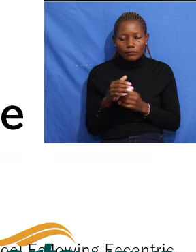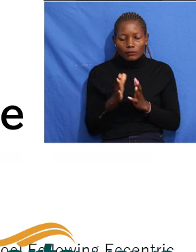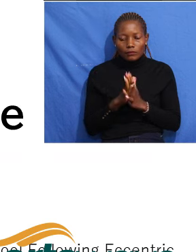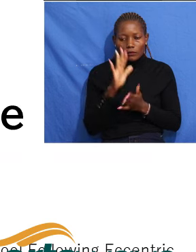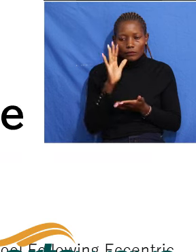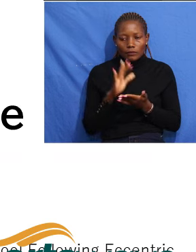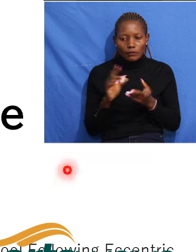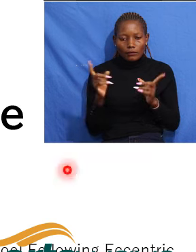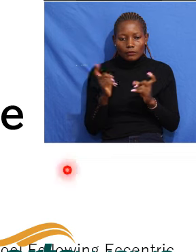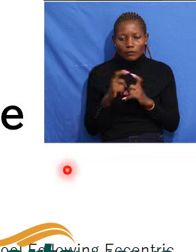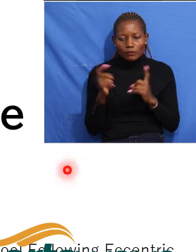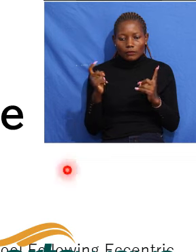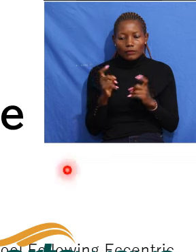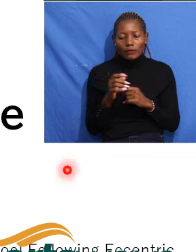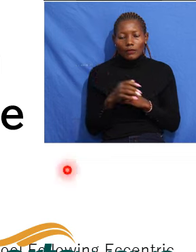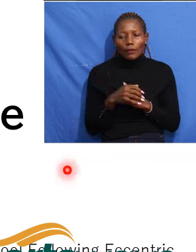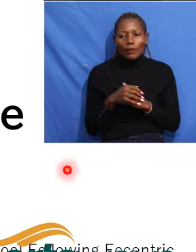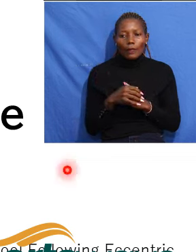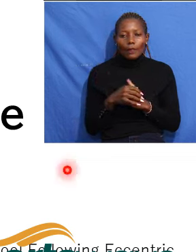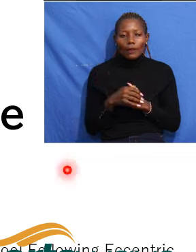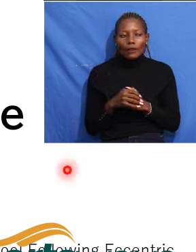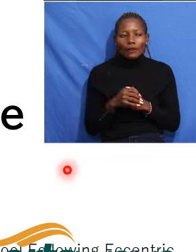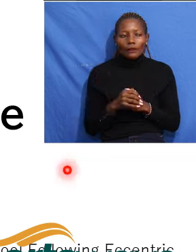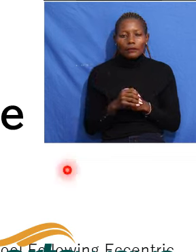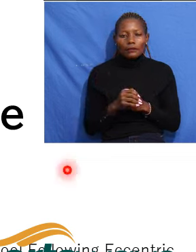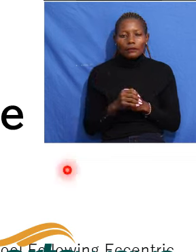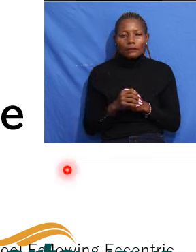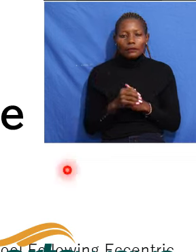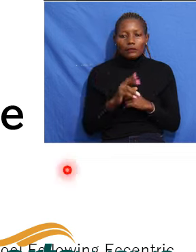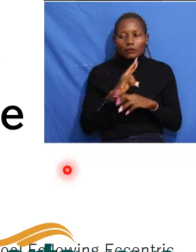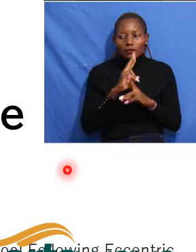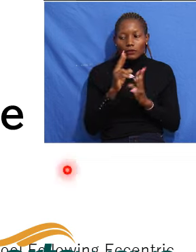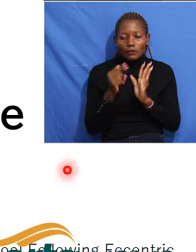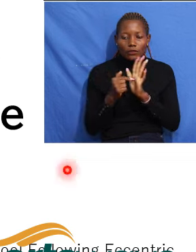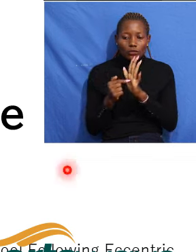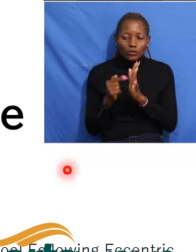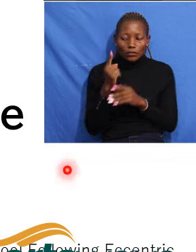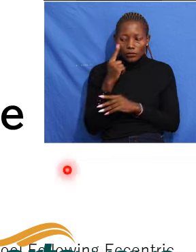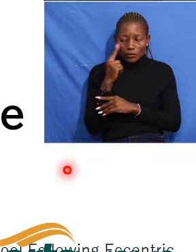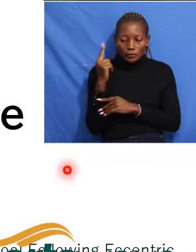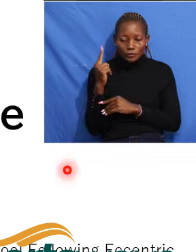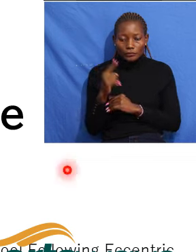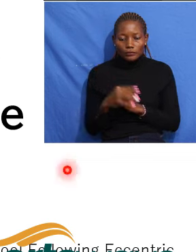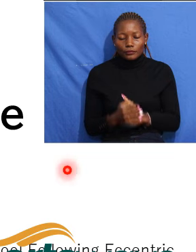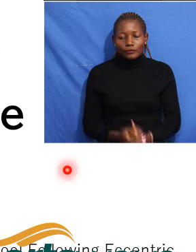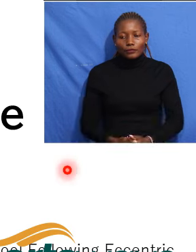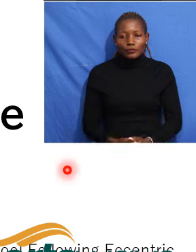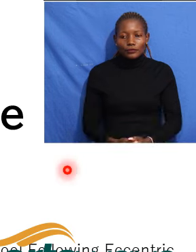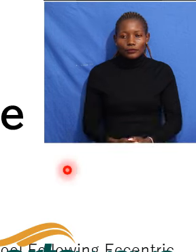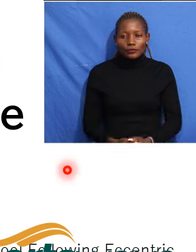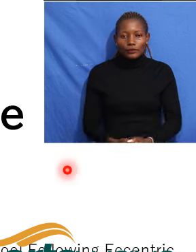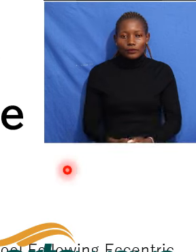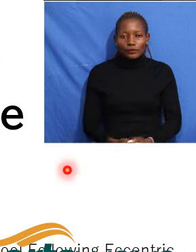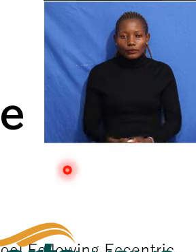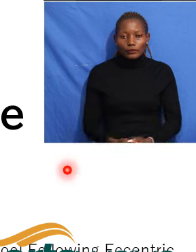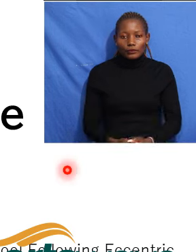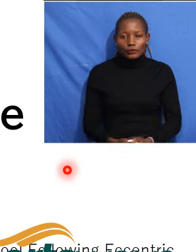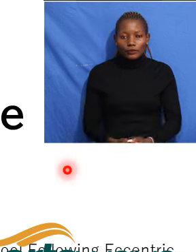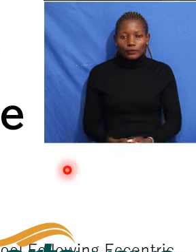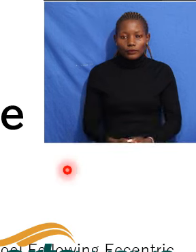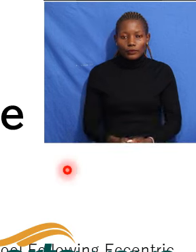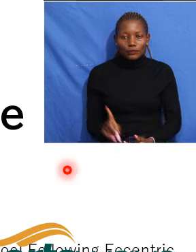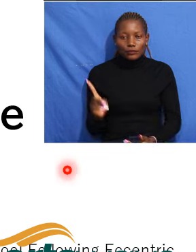threshold. And the results shows that there is a recovery effect on athletic